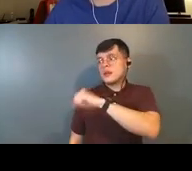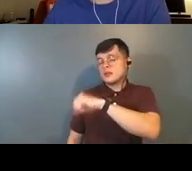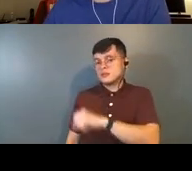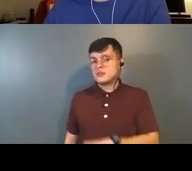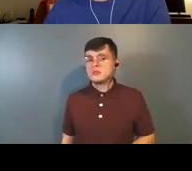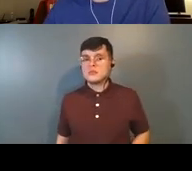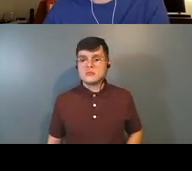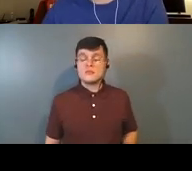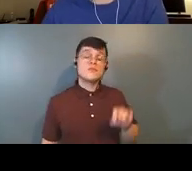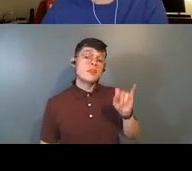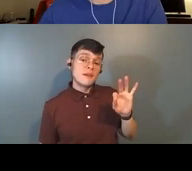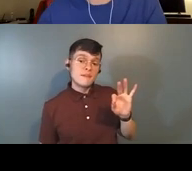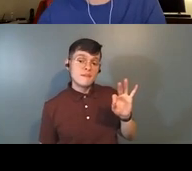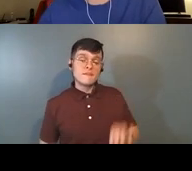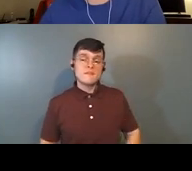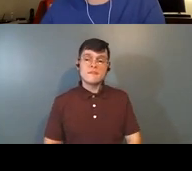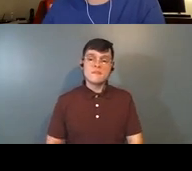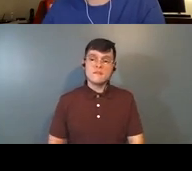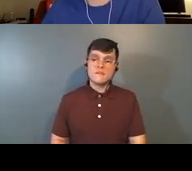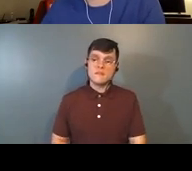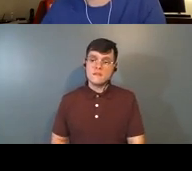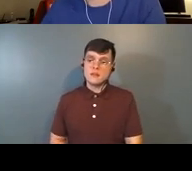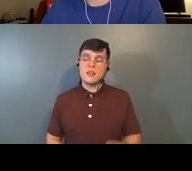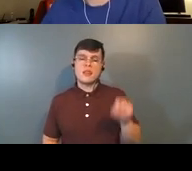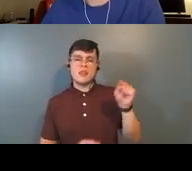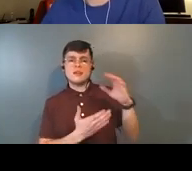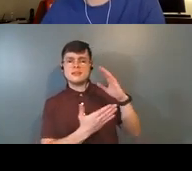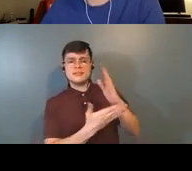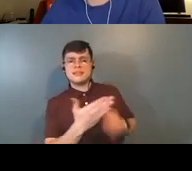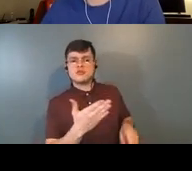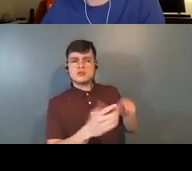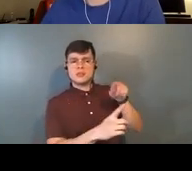checkbox. So if there's a, like this section right here is